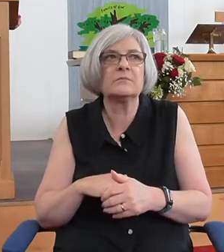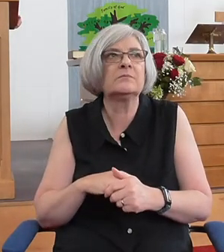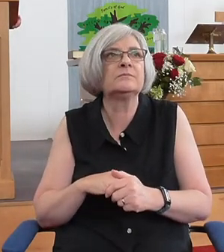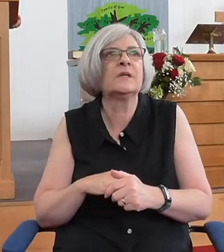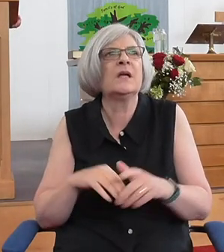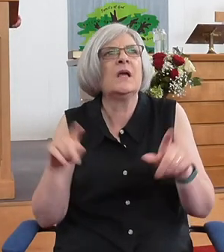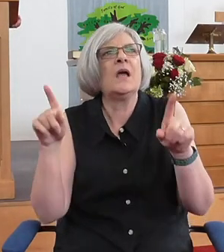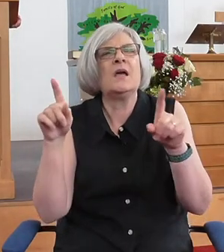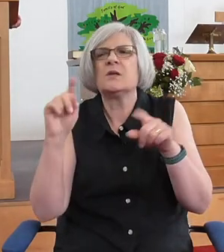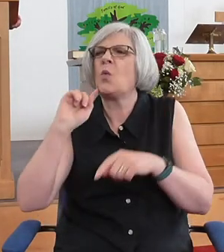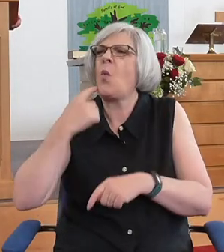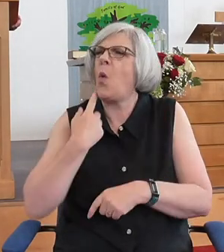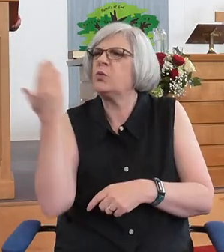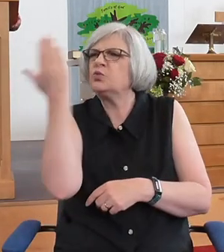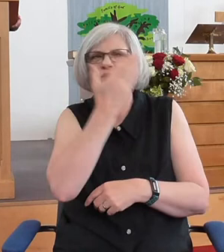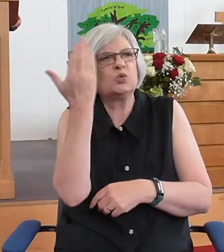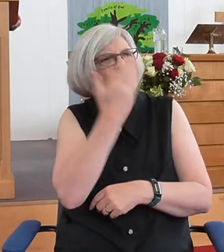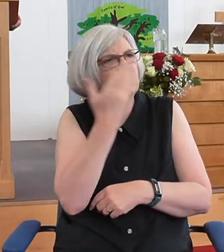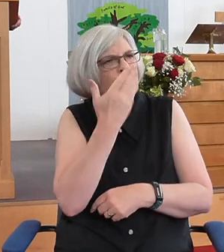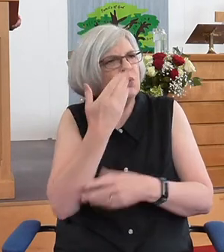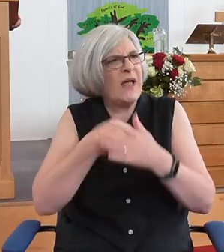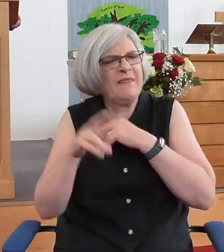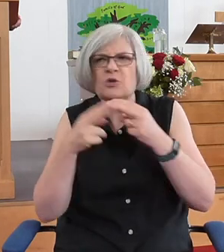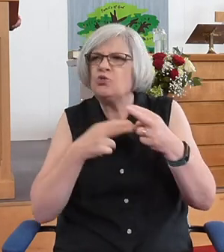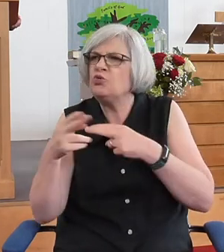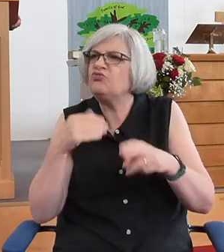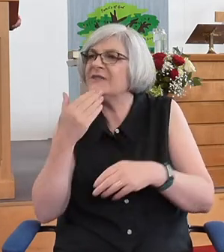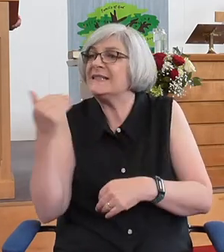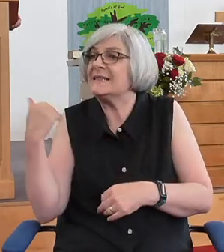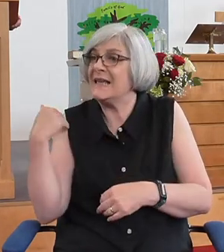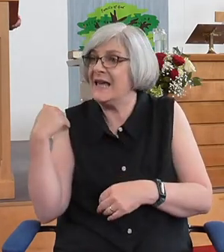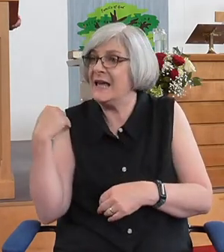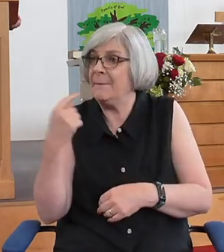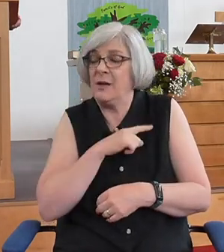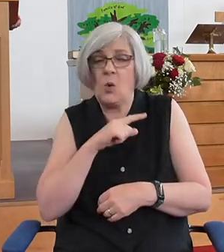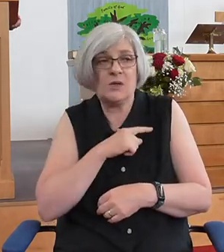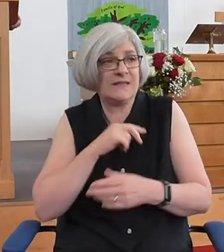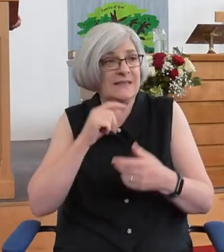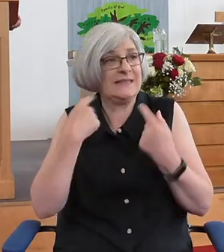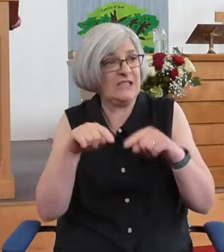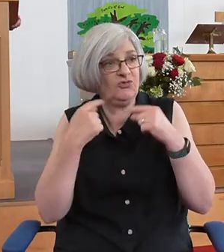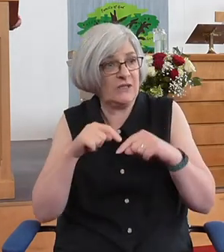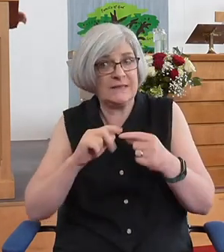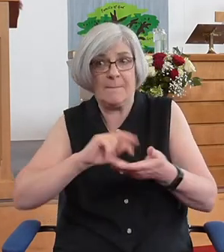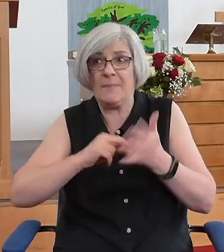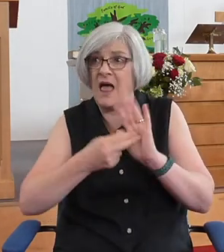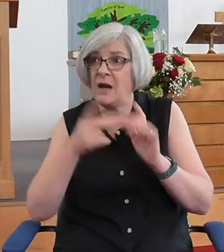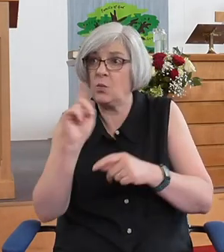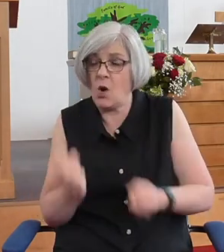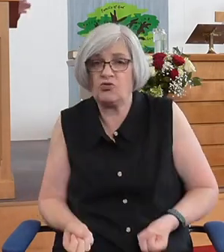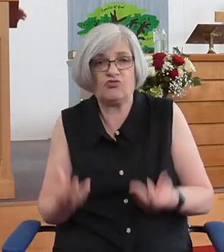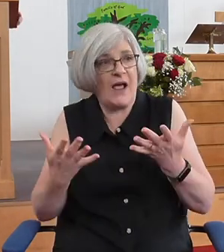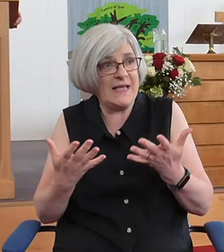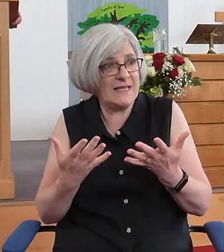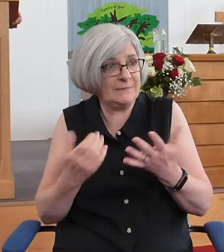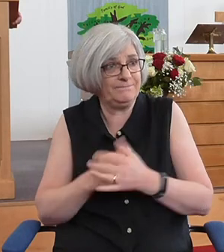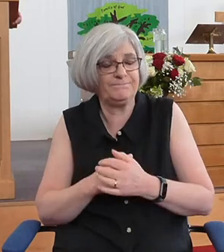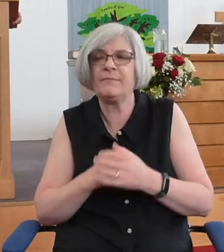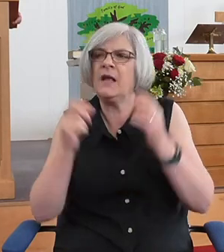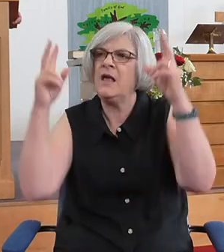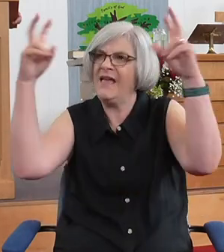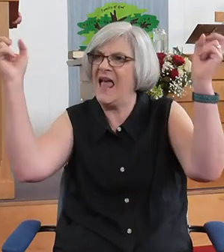My old school, Hutchie, has been in the news recently because the teachers are planning to go on strike. And the headline